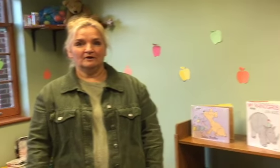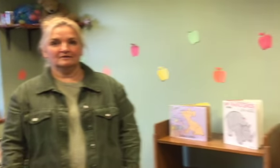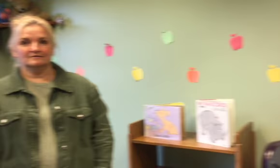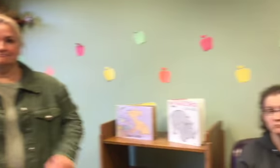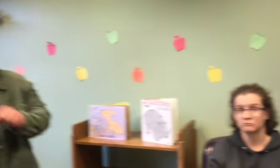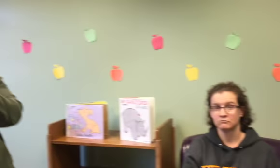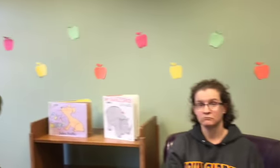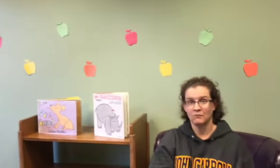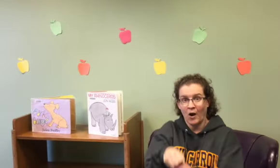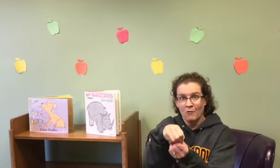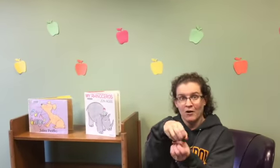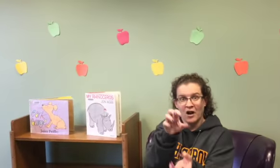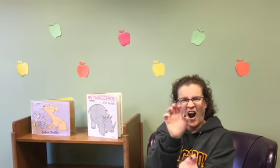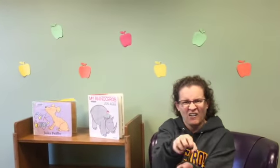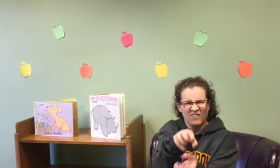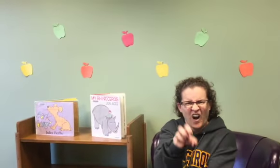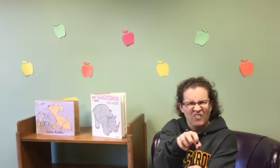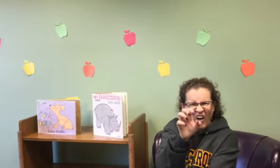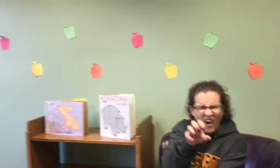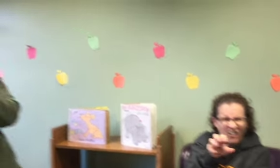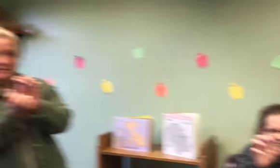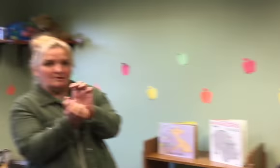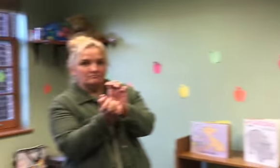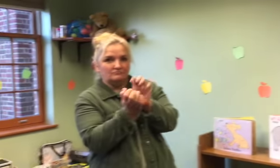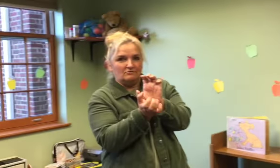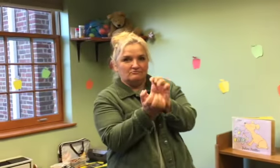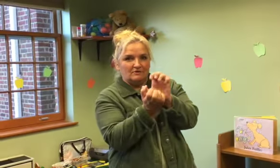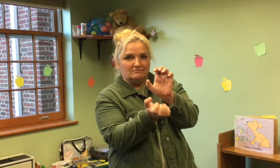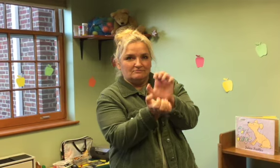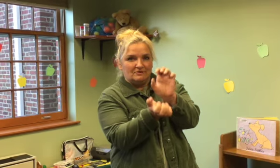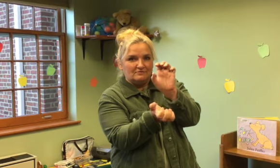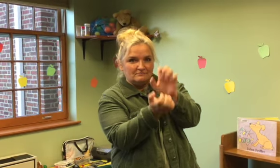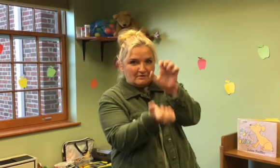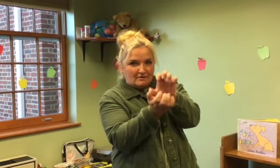for bark. Wait.